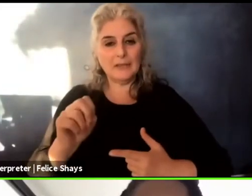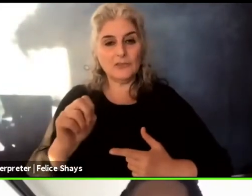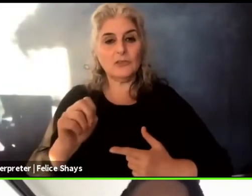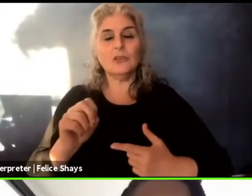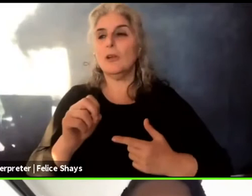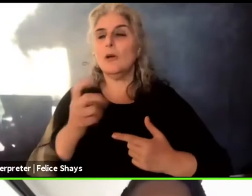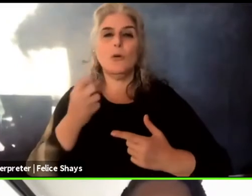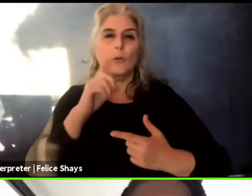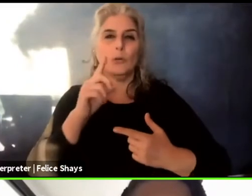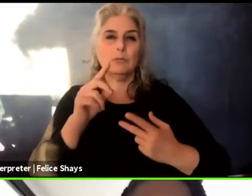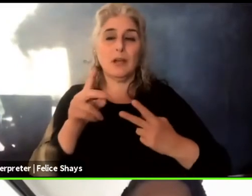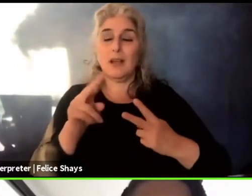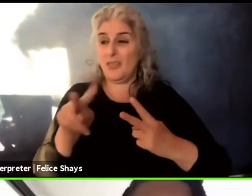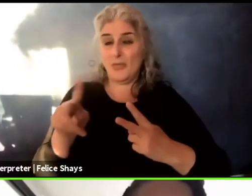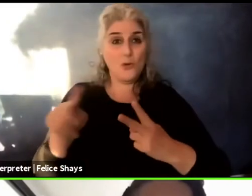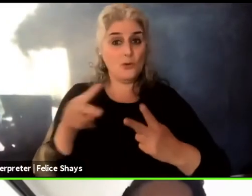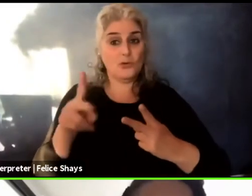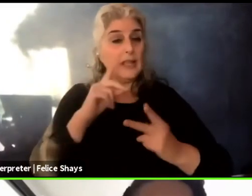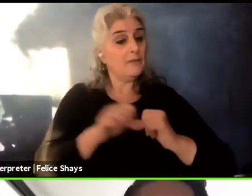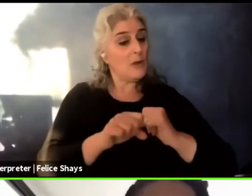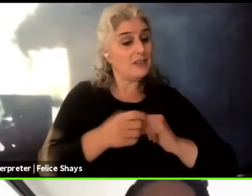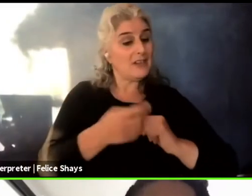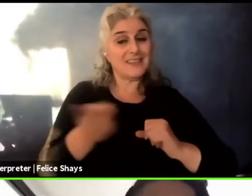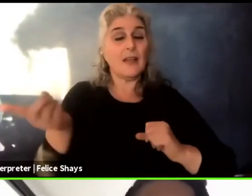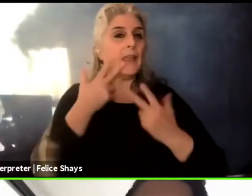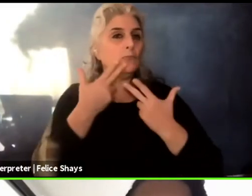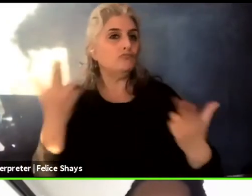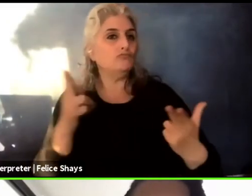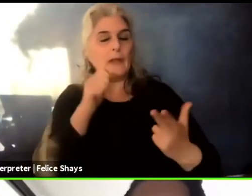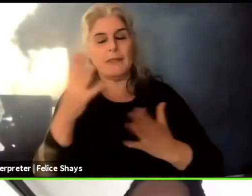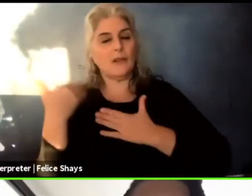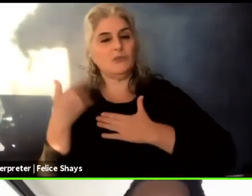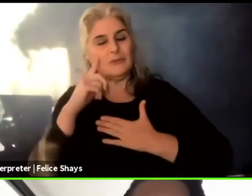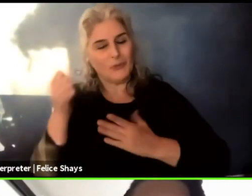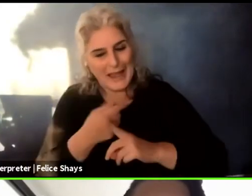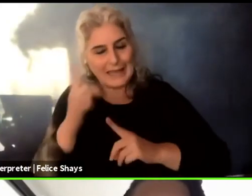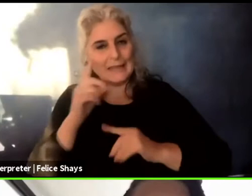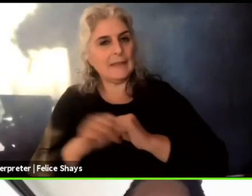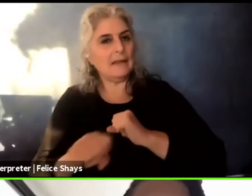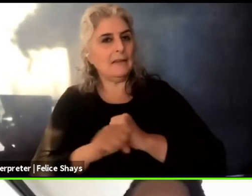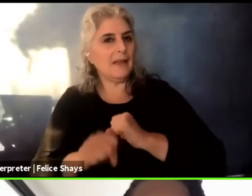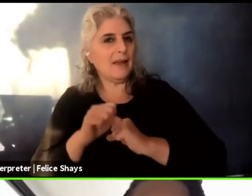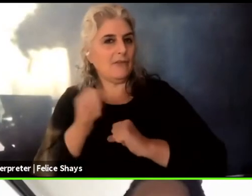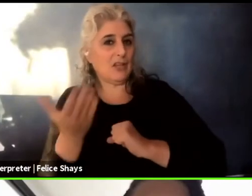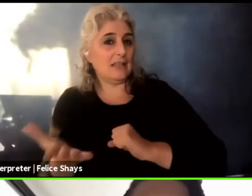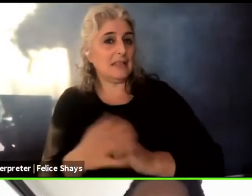Backpage or Craigslist wouldn't be liable for anything that's being posted on there.